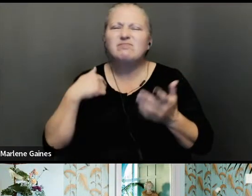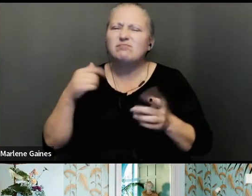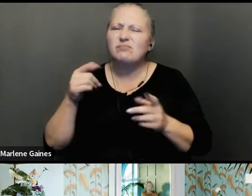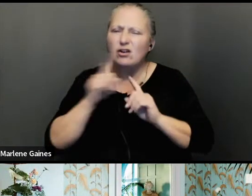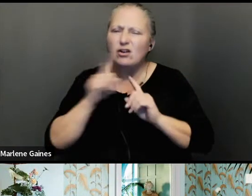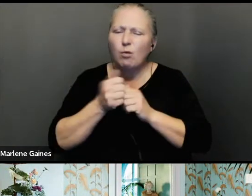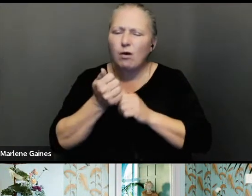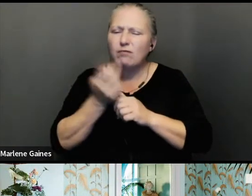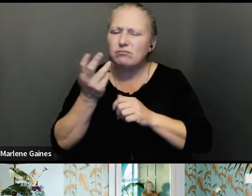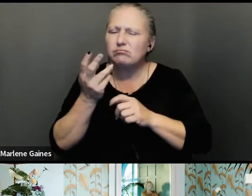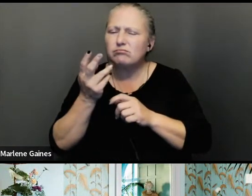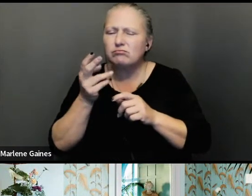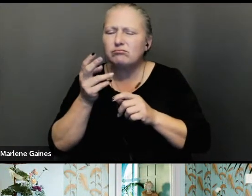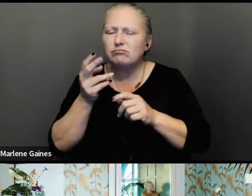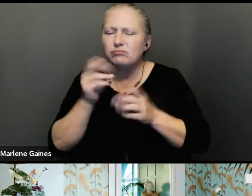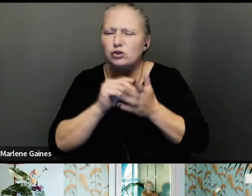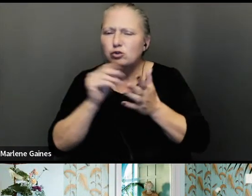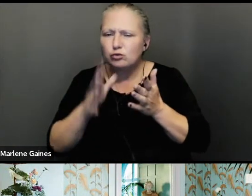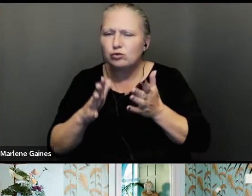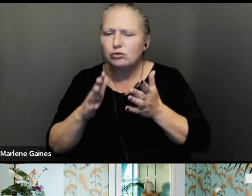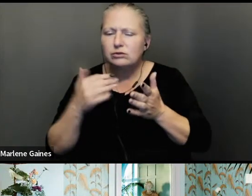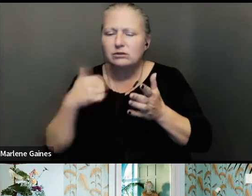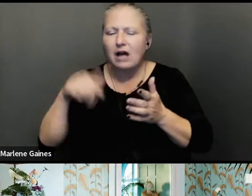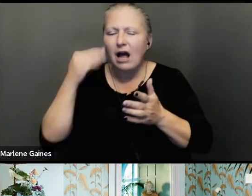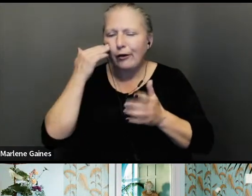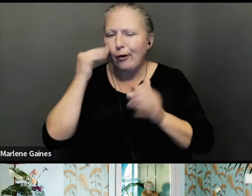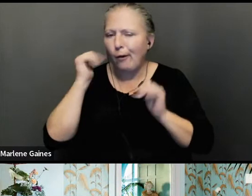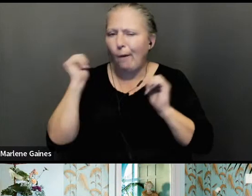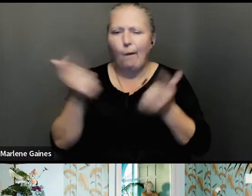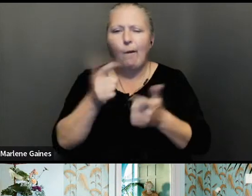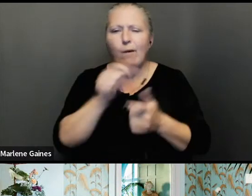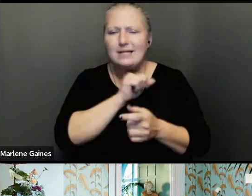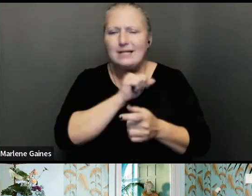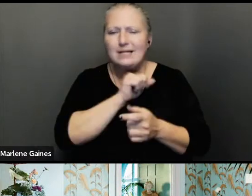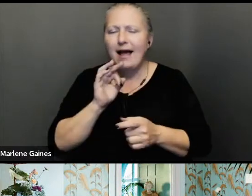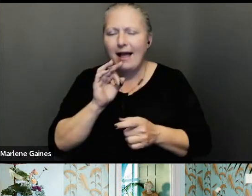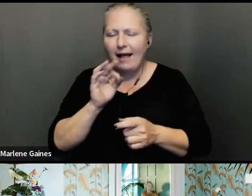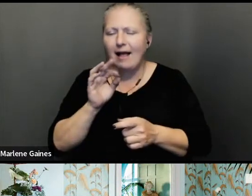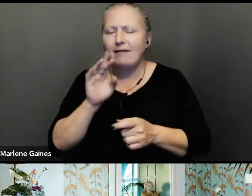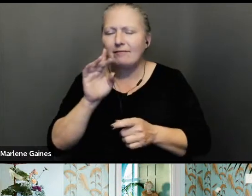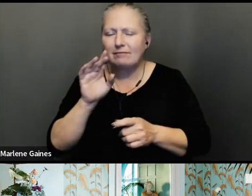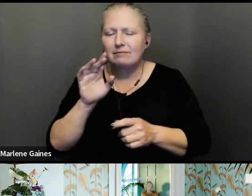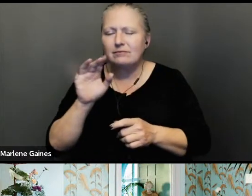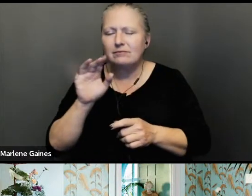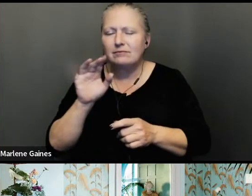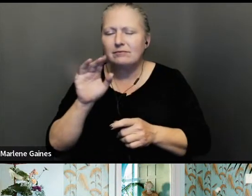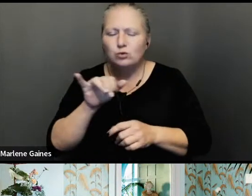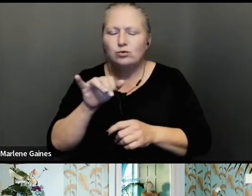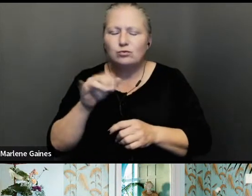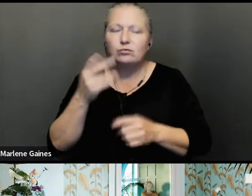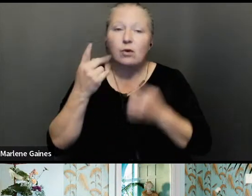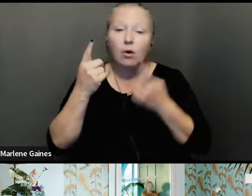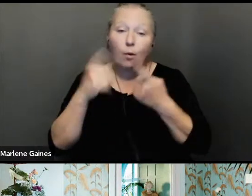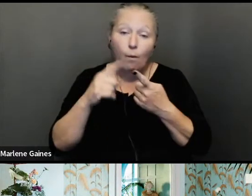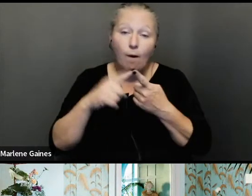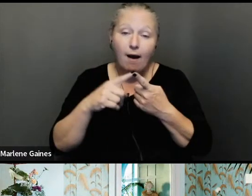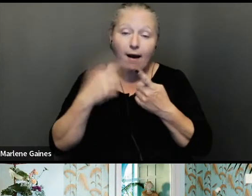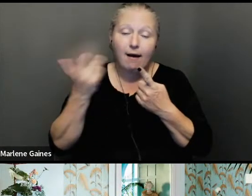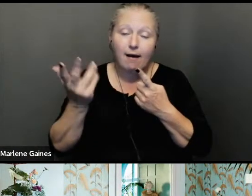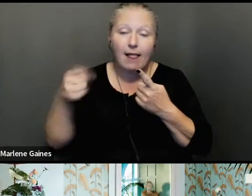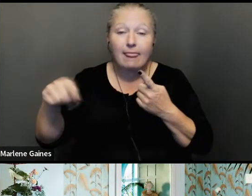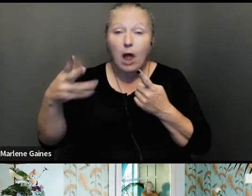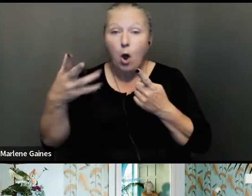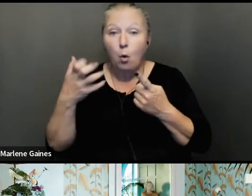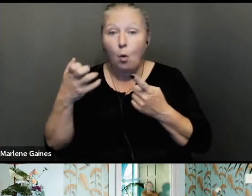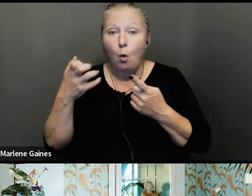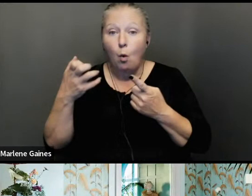couple students, and I know all of our staff has, and that's kind of twofold. One is they want it when